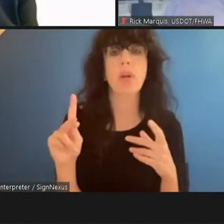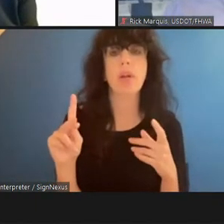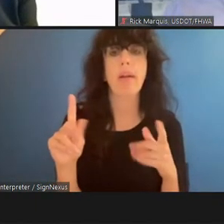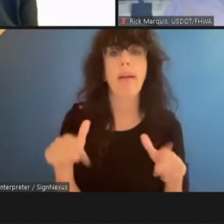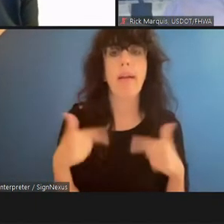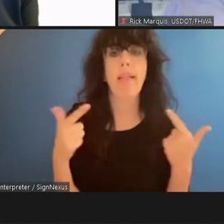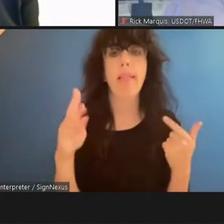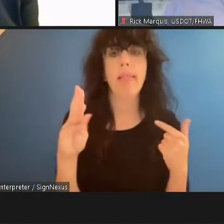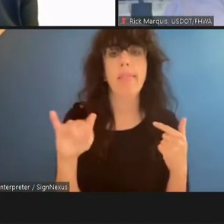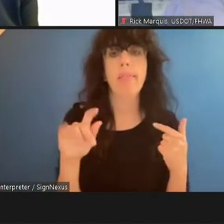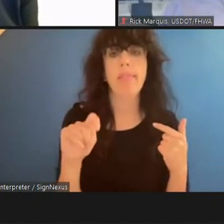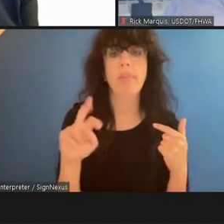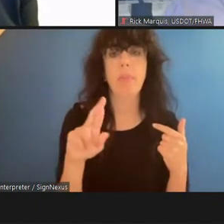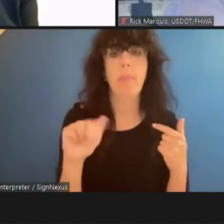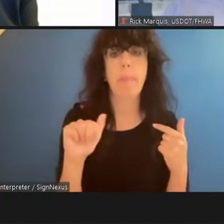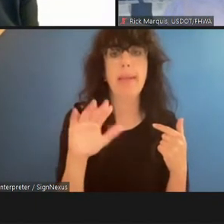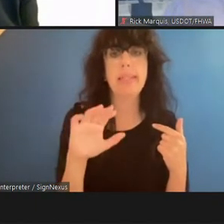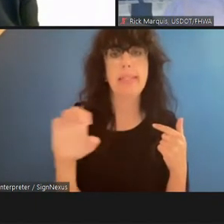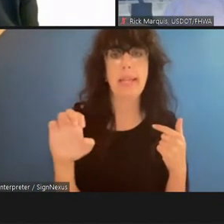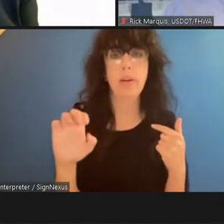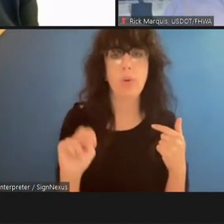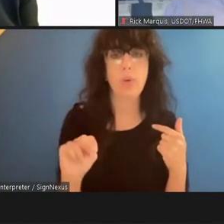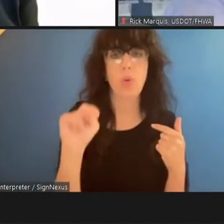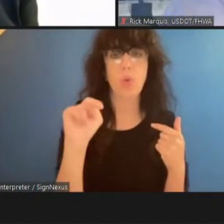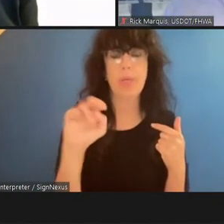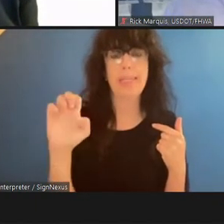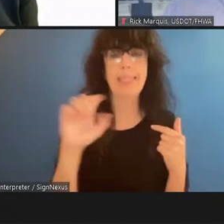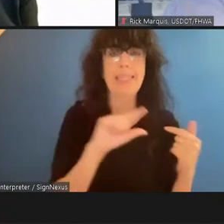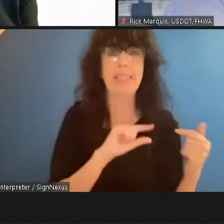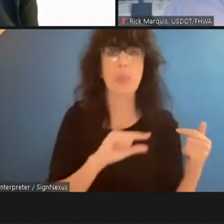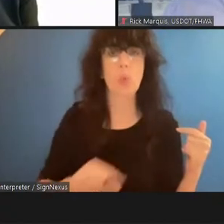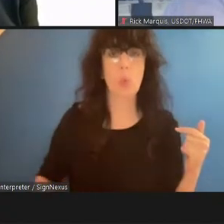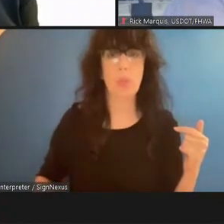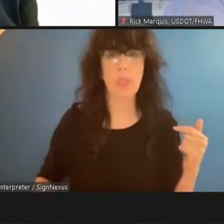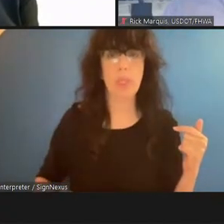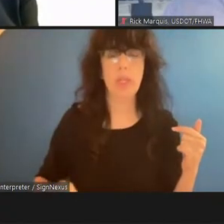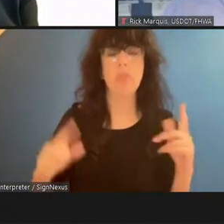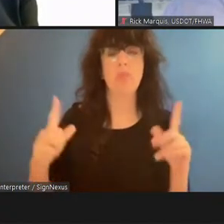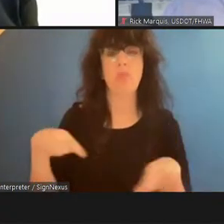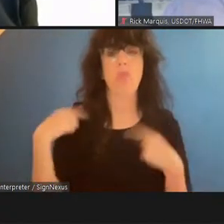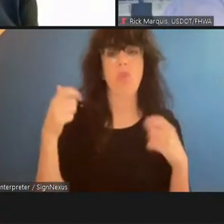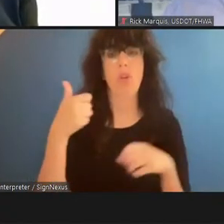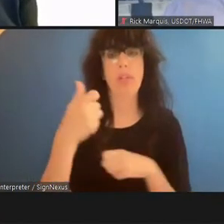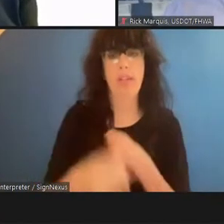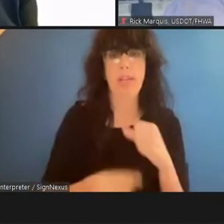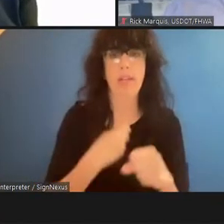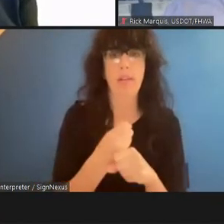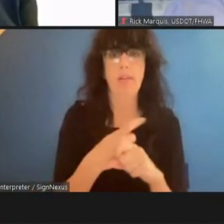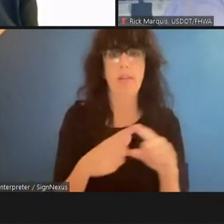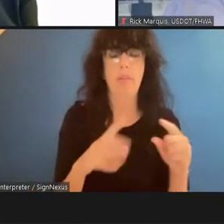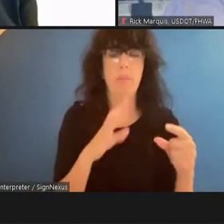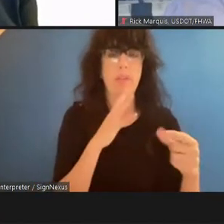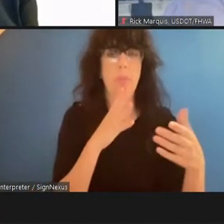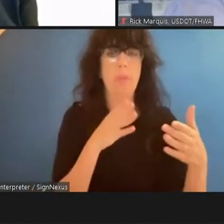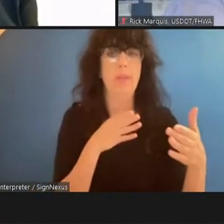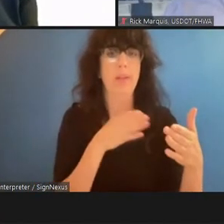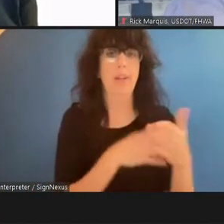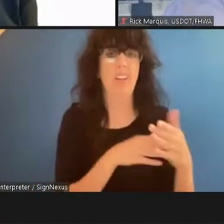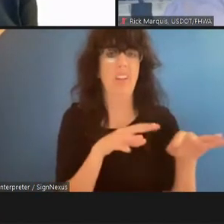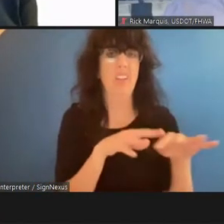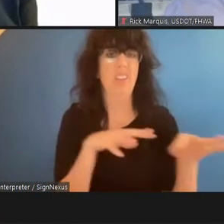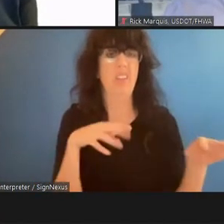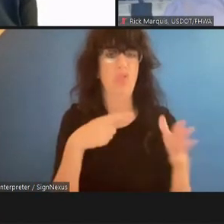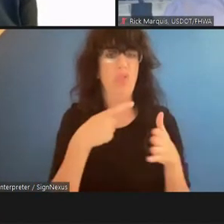in bay terrace in north northeast queens and for over a decade i've been speaking against congestion